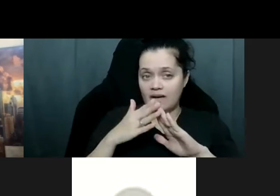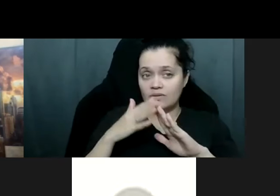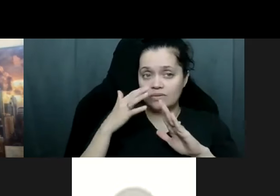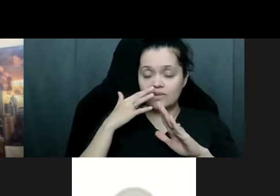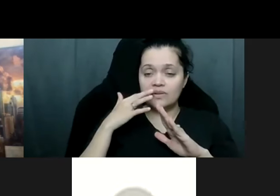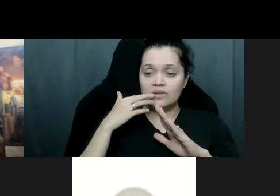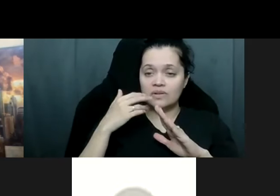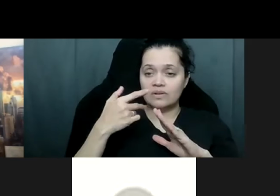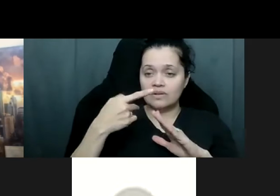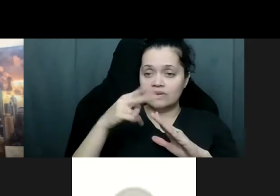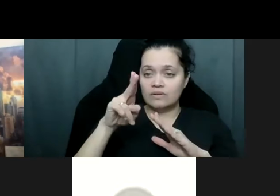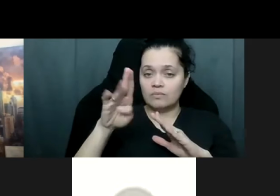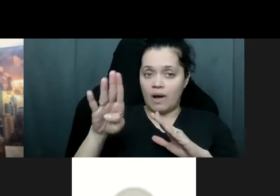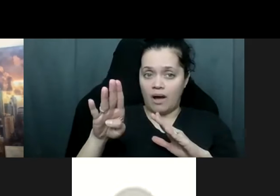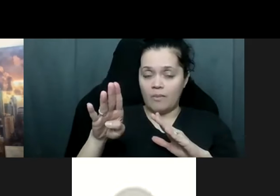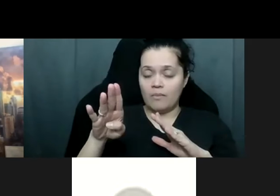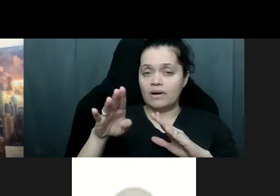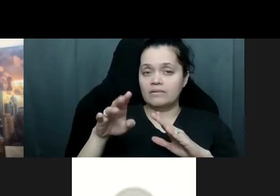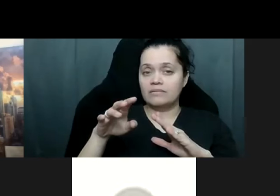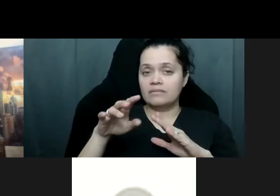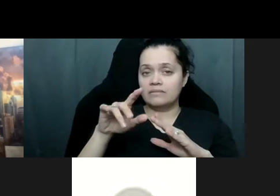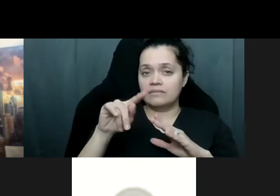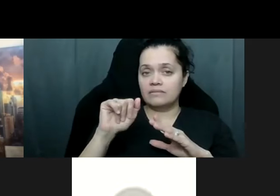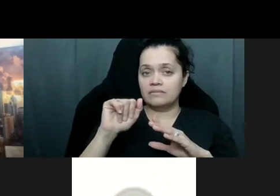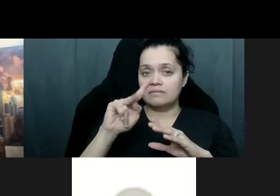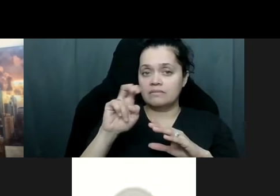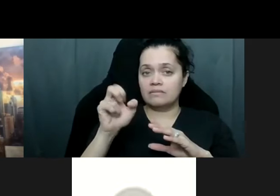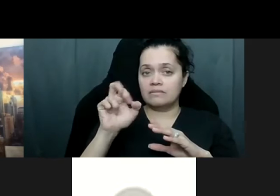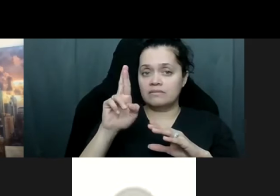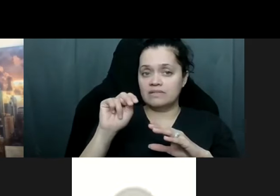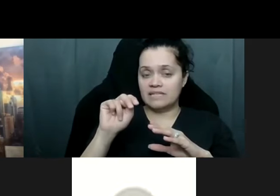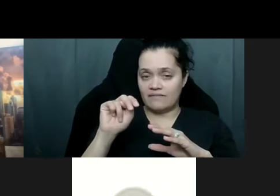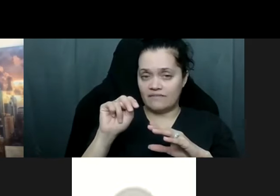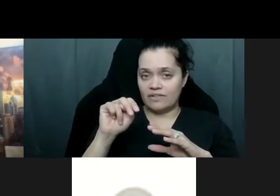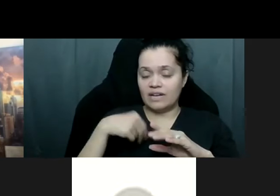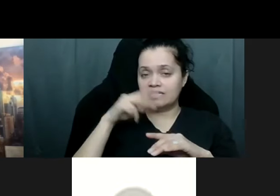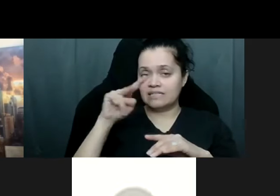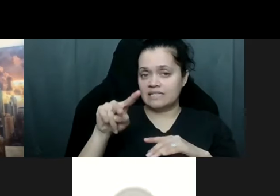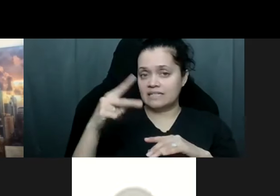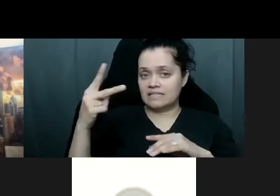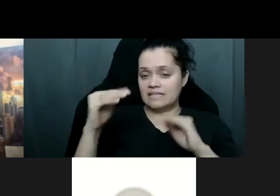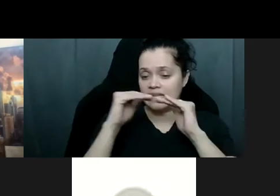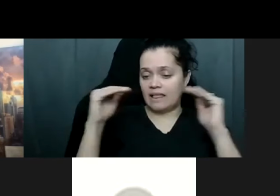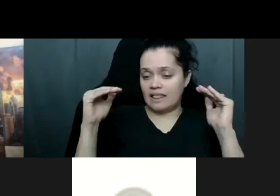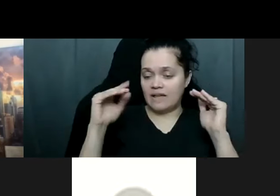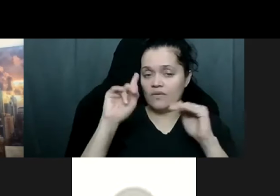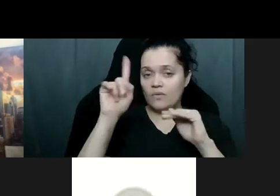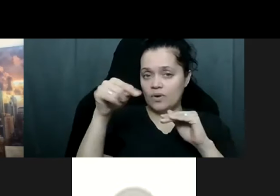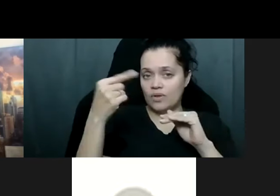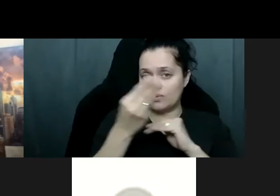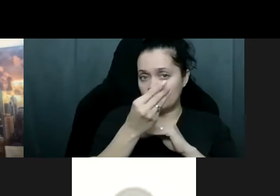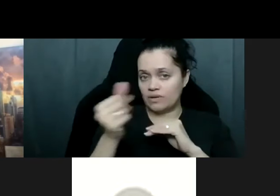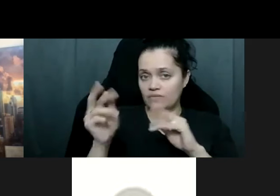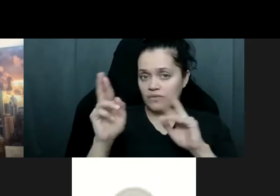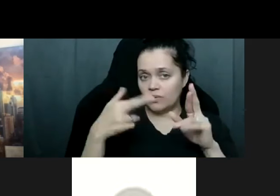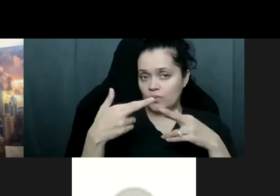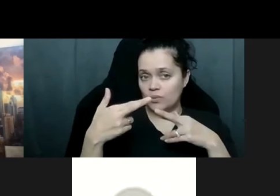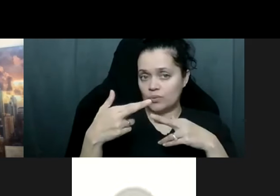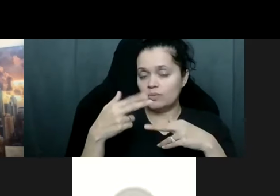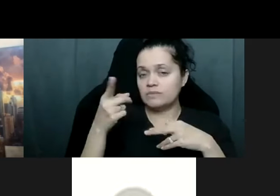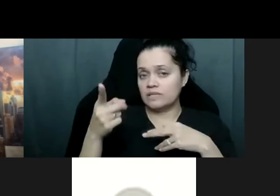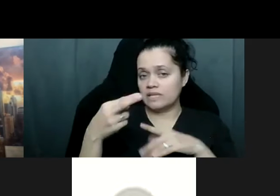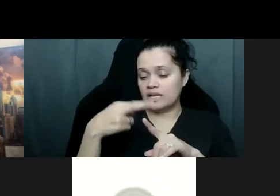a pub, a tavern, often has a second story with just a few rooms that can